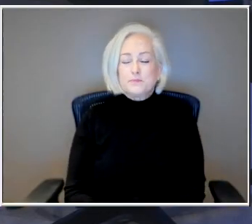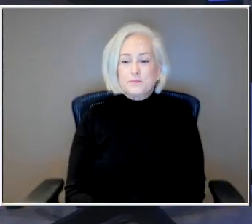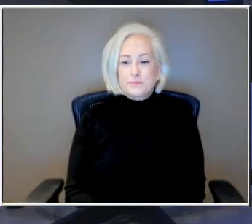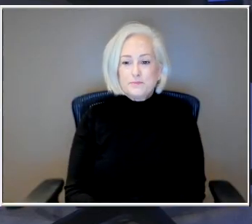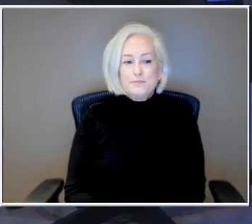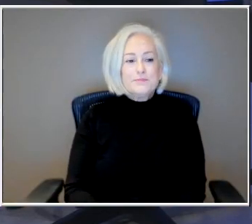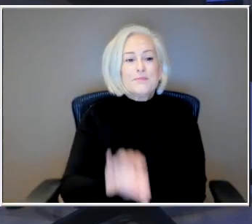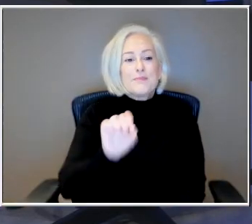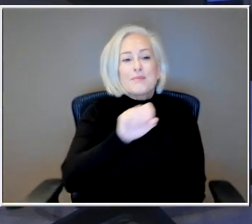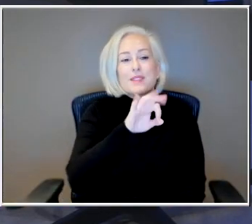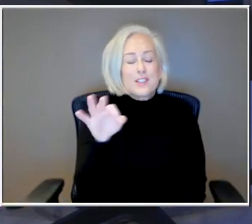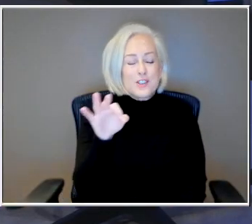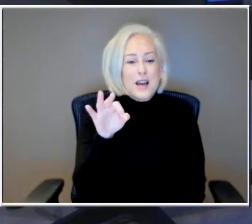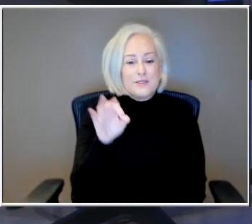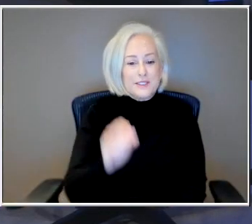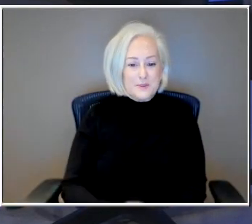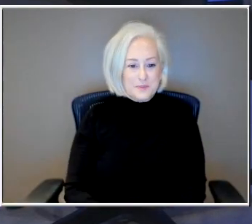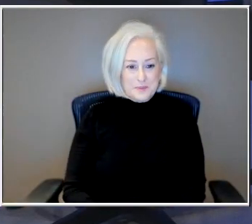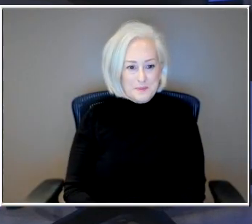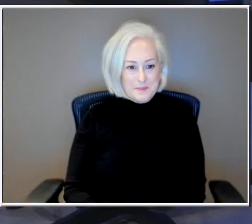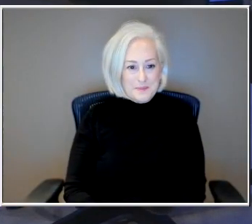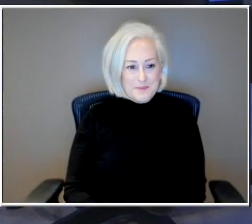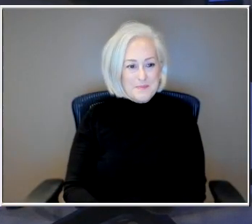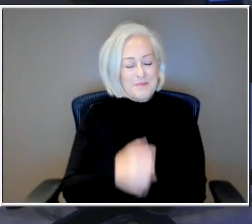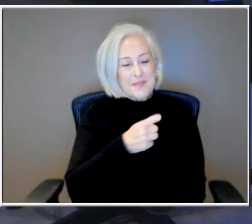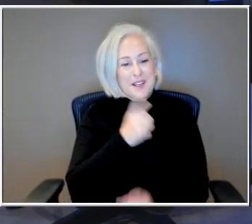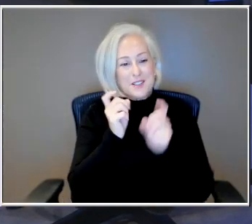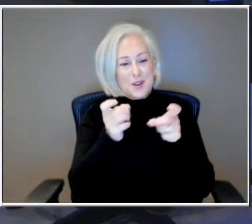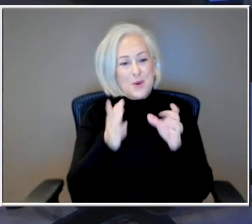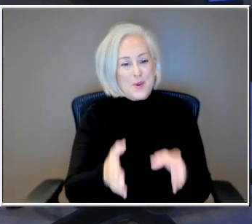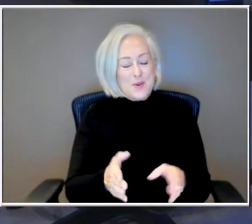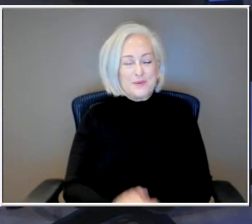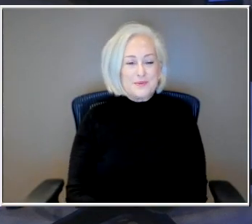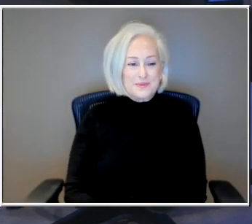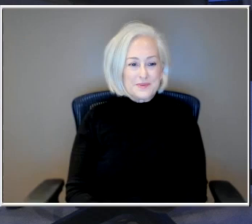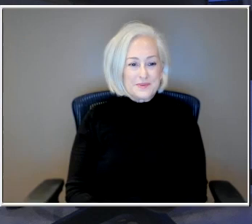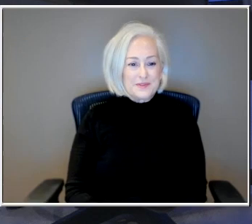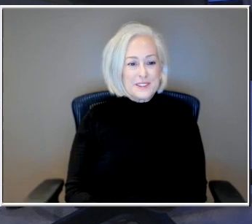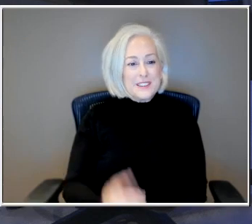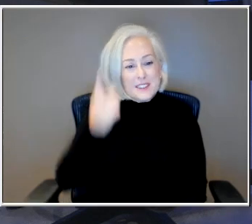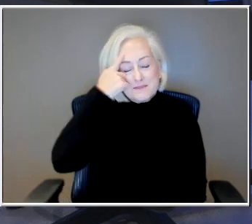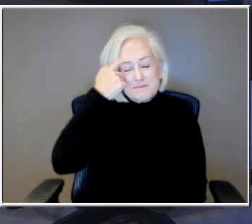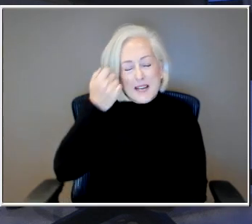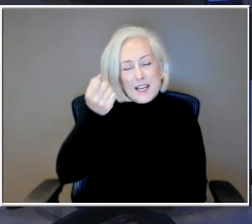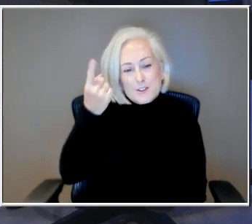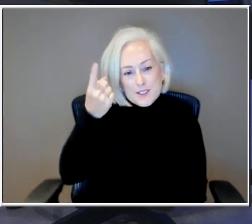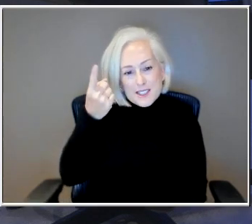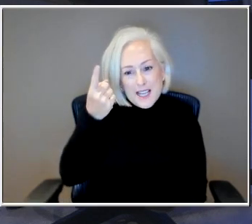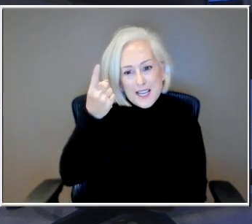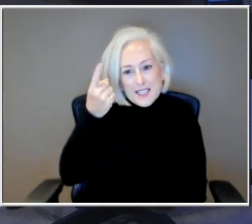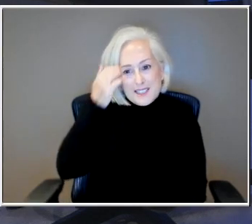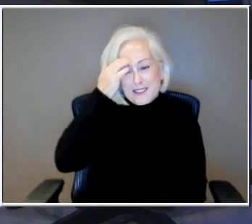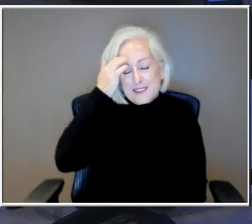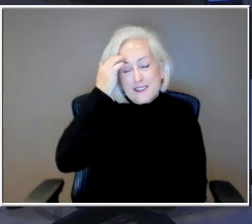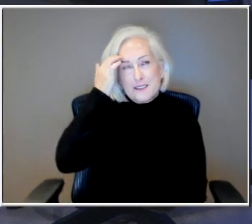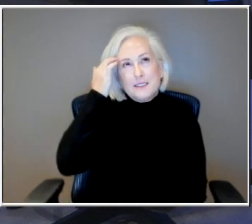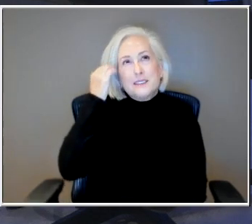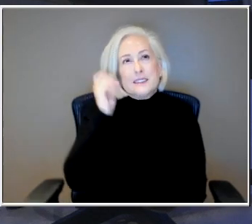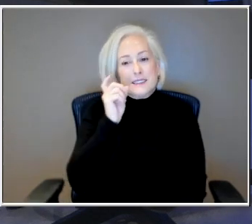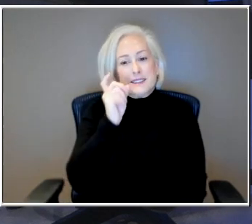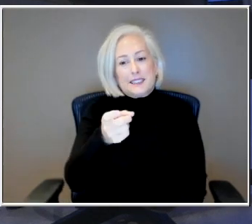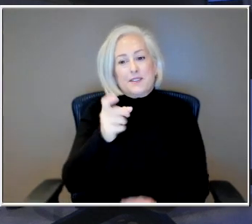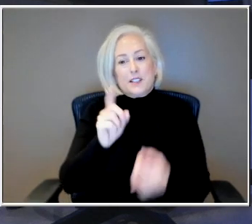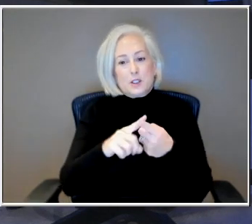bring you back in here, our donor. So I can understand, and I think a lot of people understand, you know, giving to a family